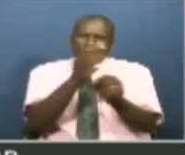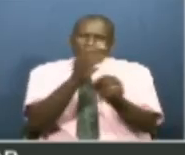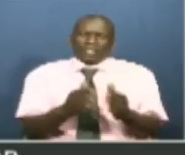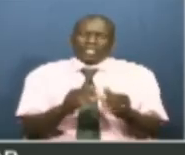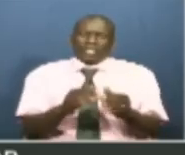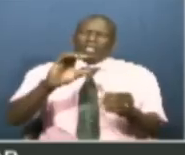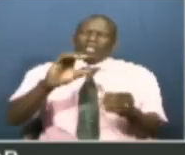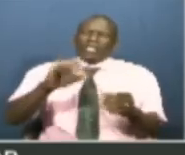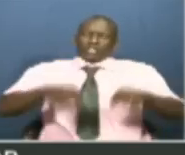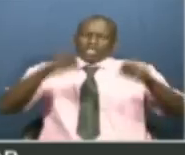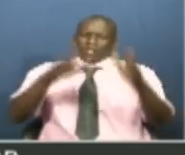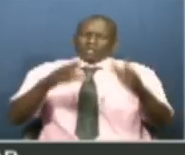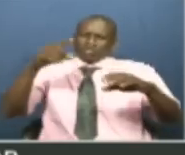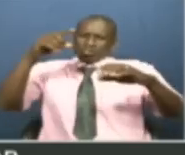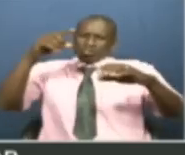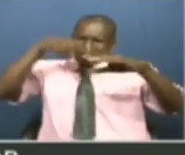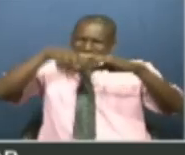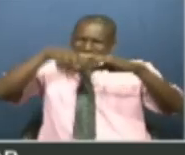Chebukati, logged in.